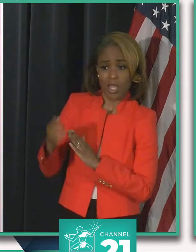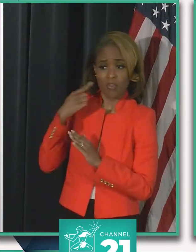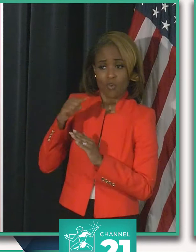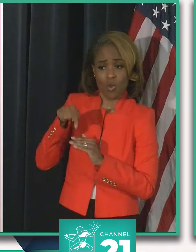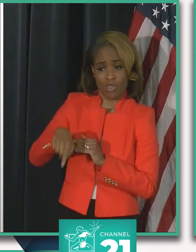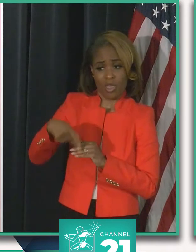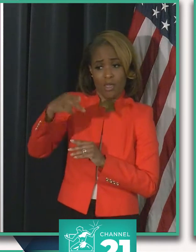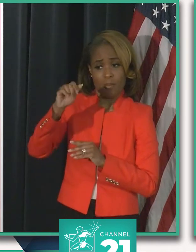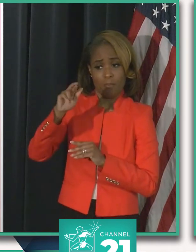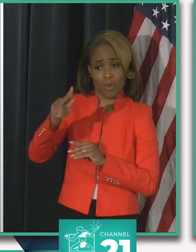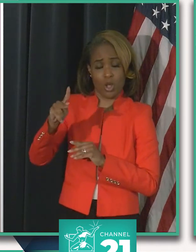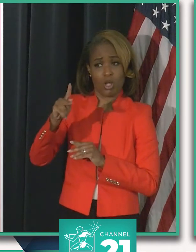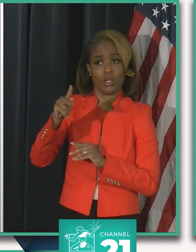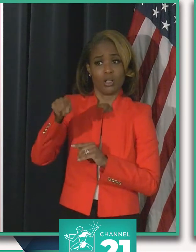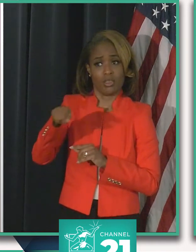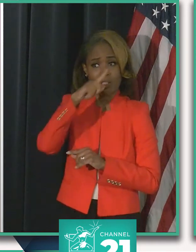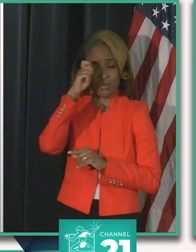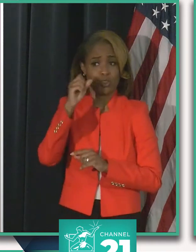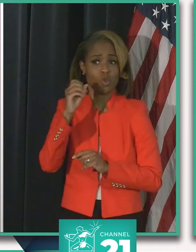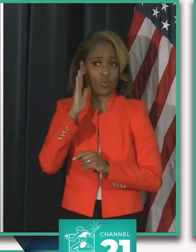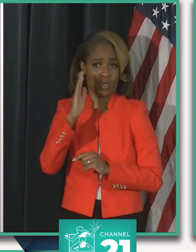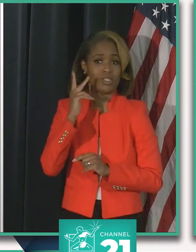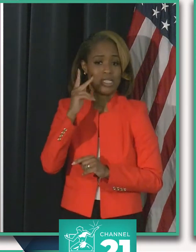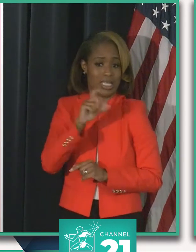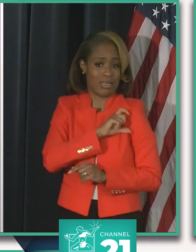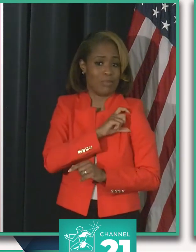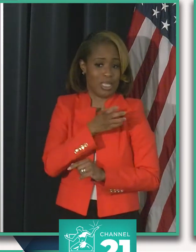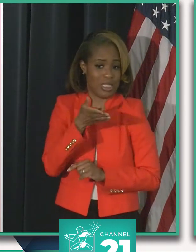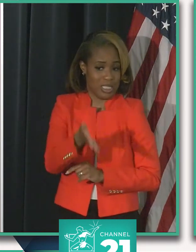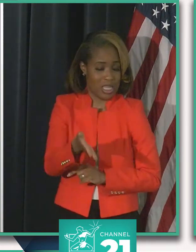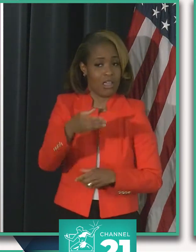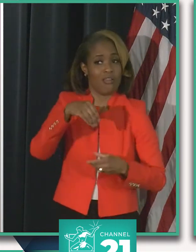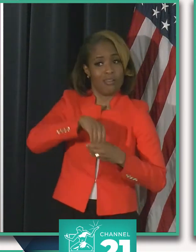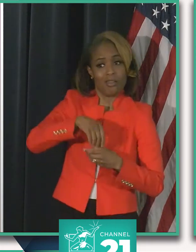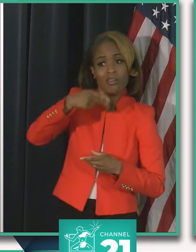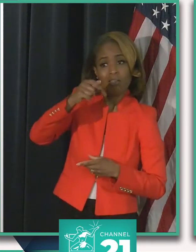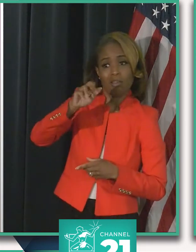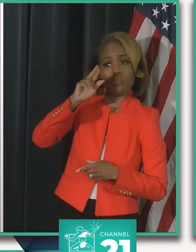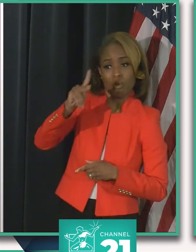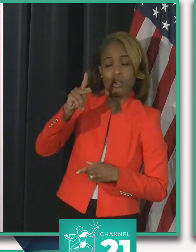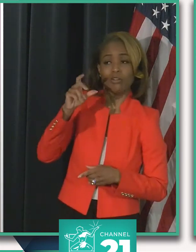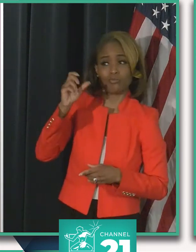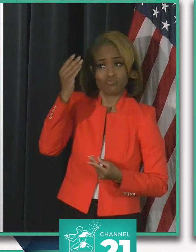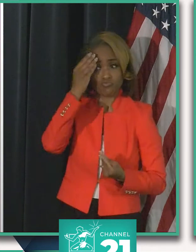a significant police presence in the parks.